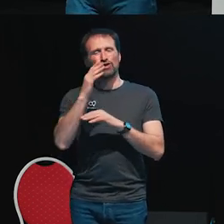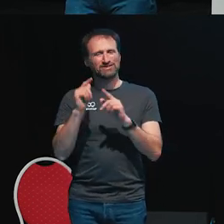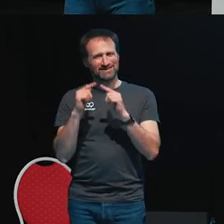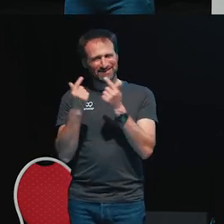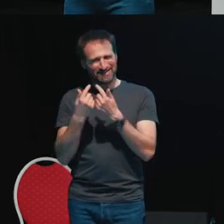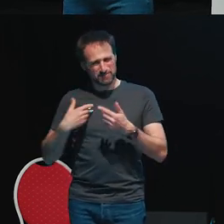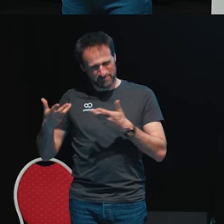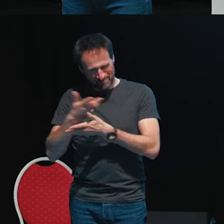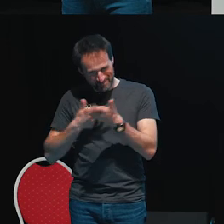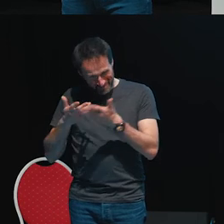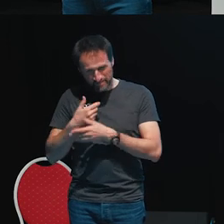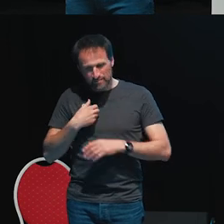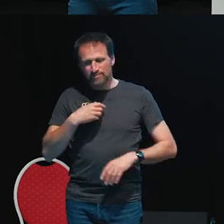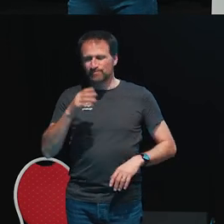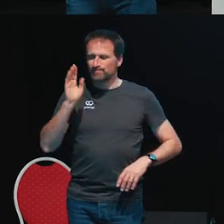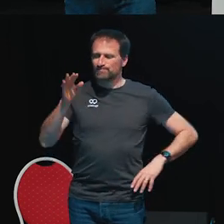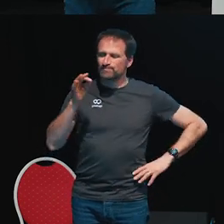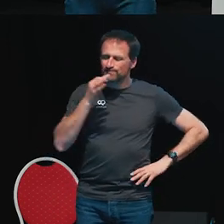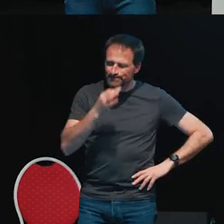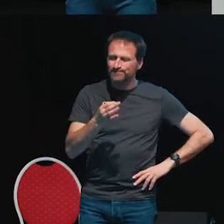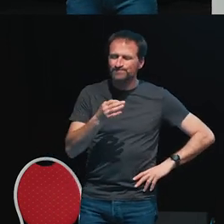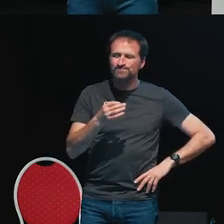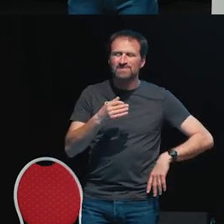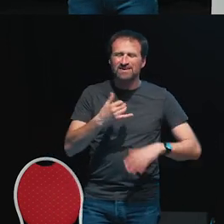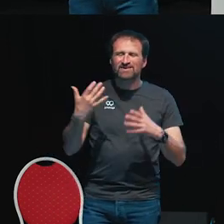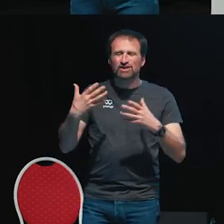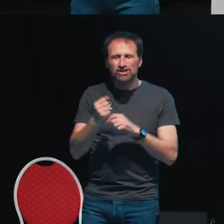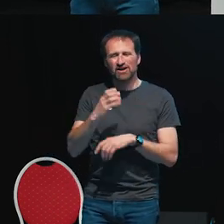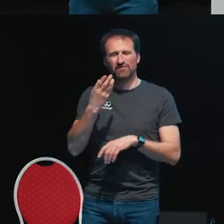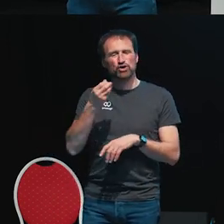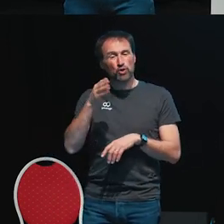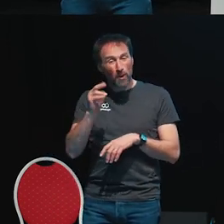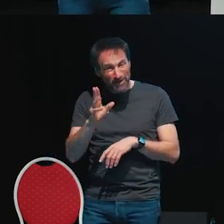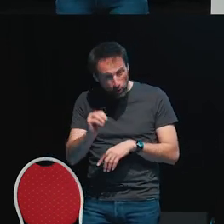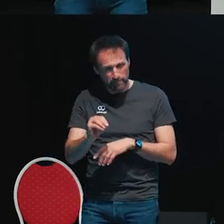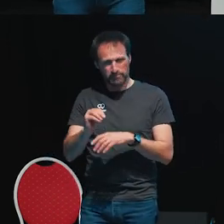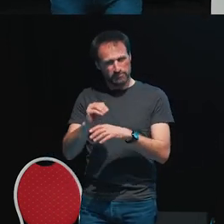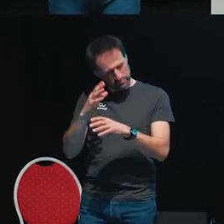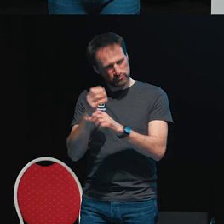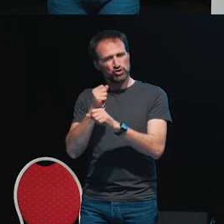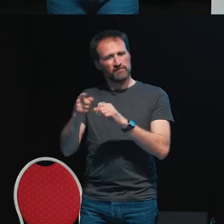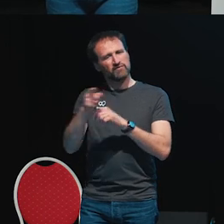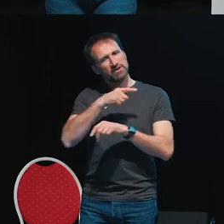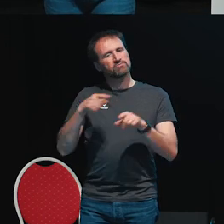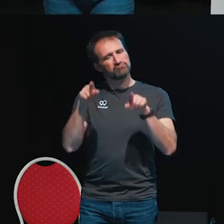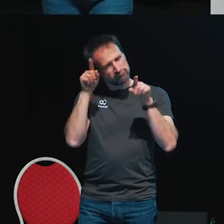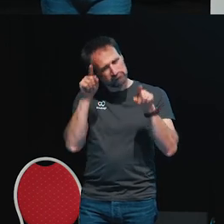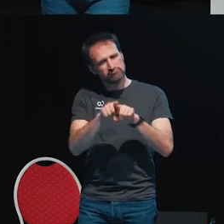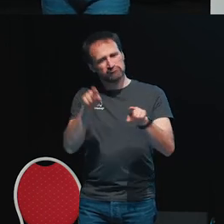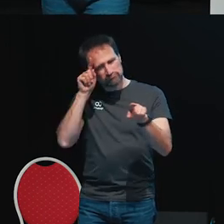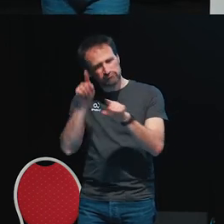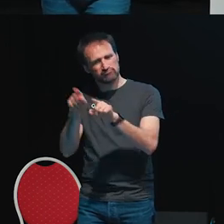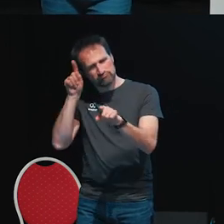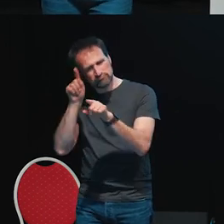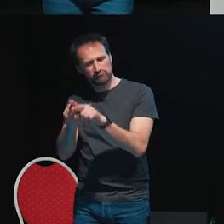oh, so I get the principle of things, how does Chromium do this thing? And Chromium has a codified way of